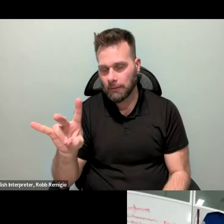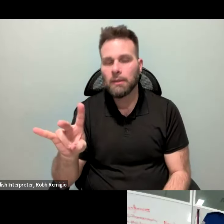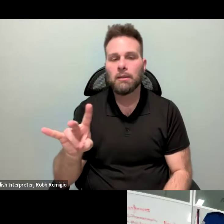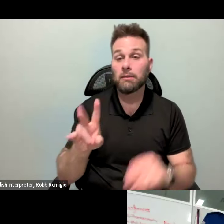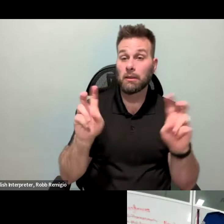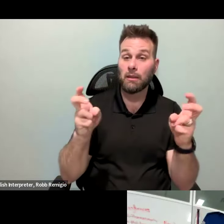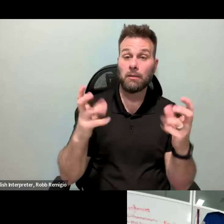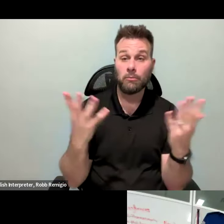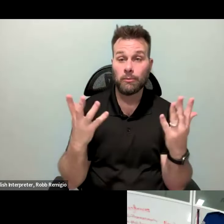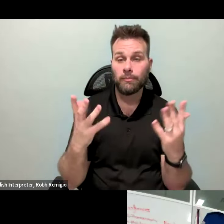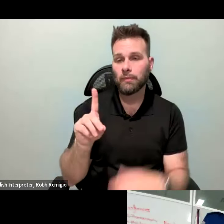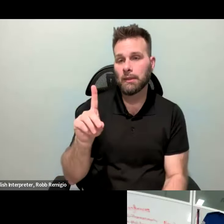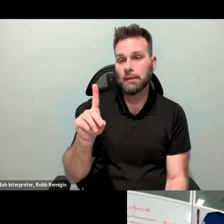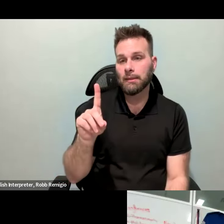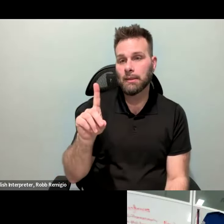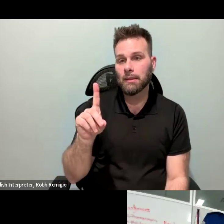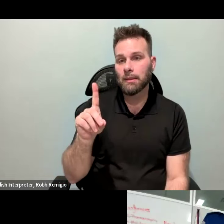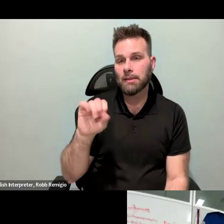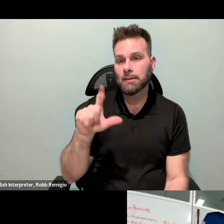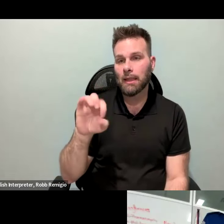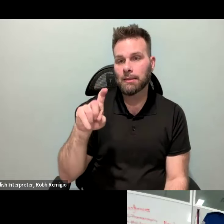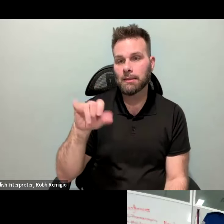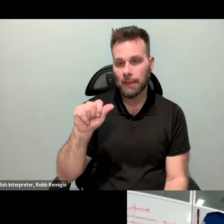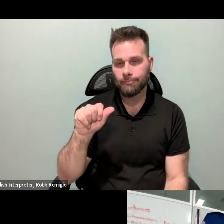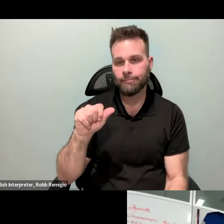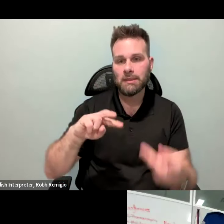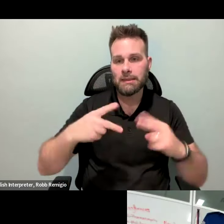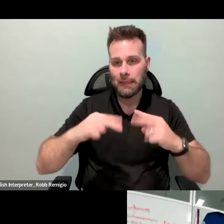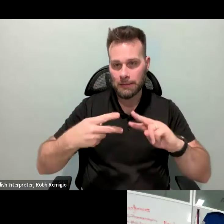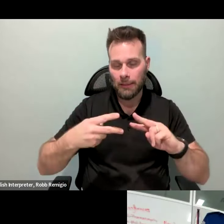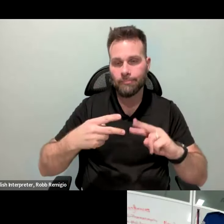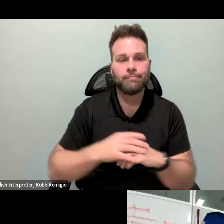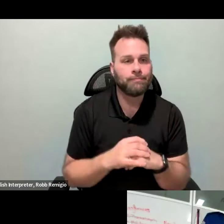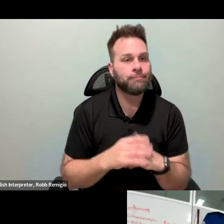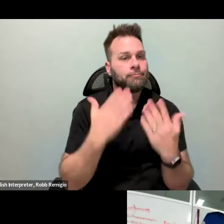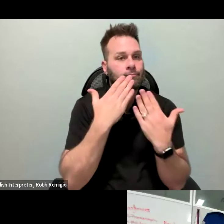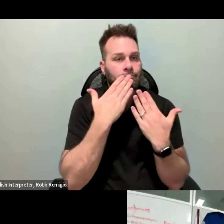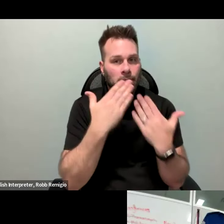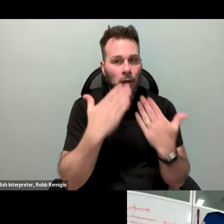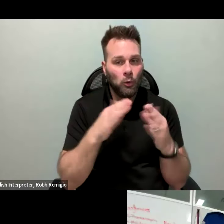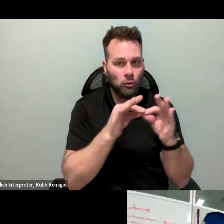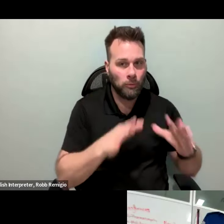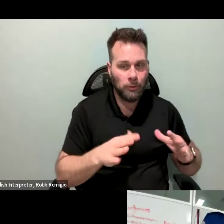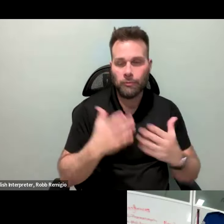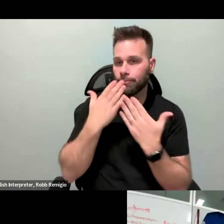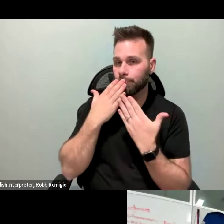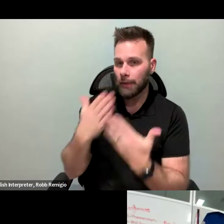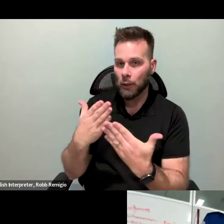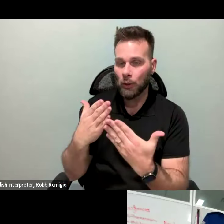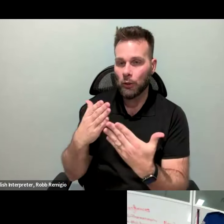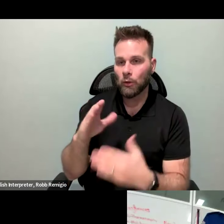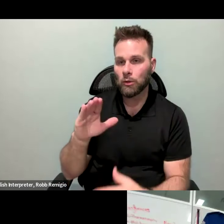is dyslexia. So thank you so much, everybody. Thank you, interpreters. Thank you, Joshi, for keeping us organized. Thank